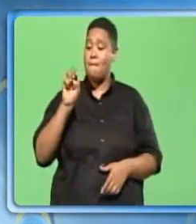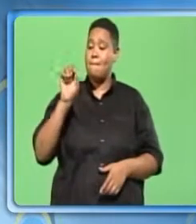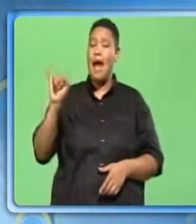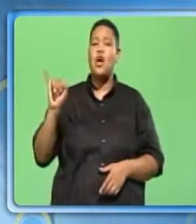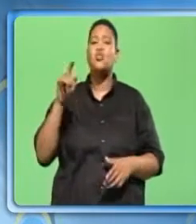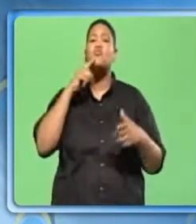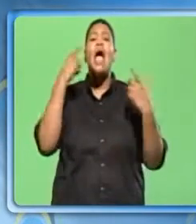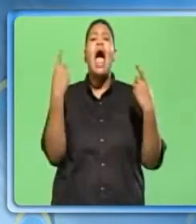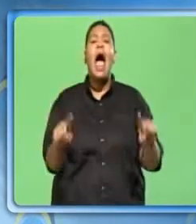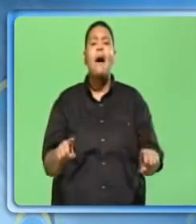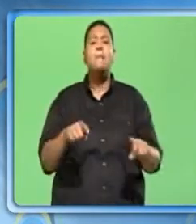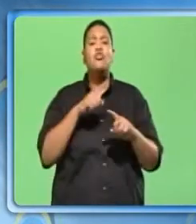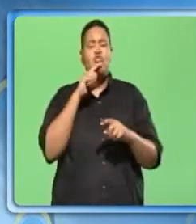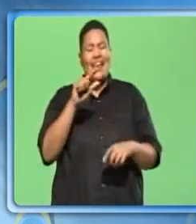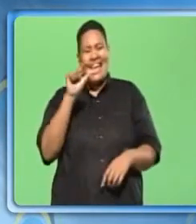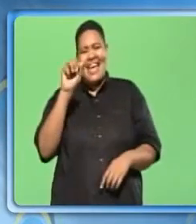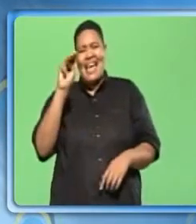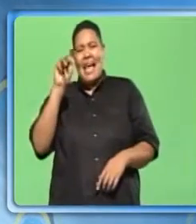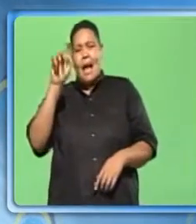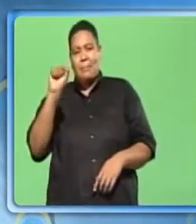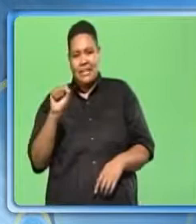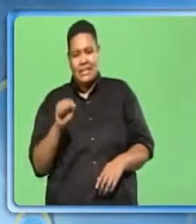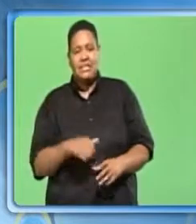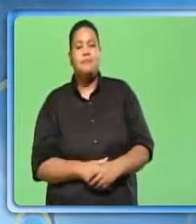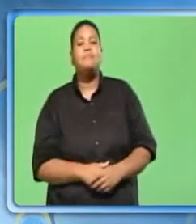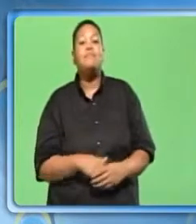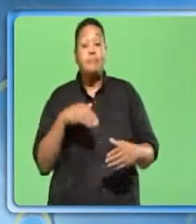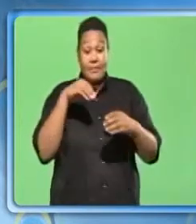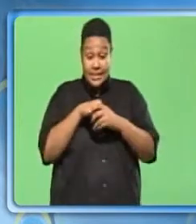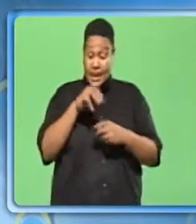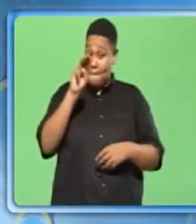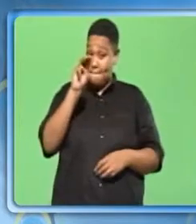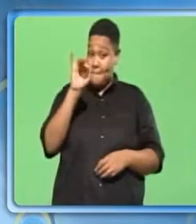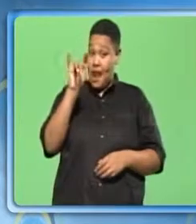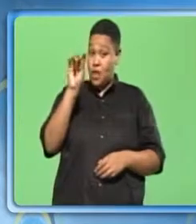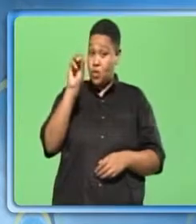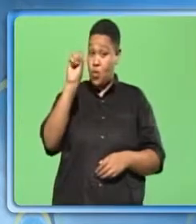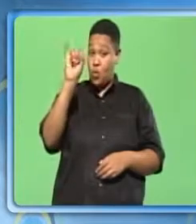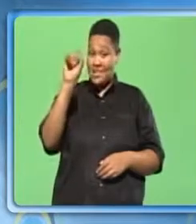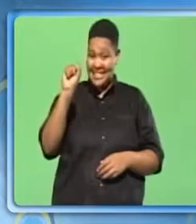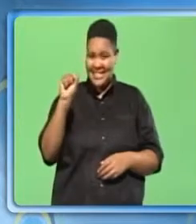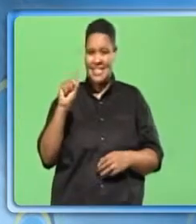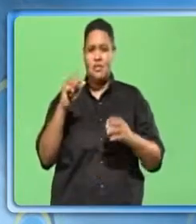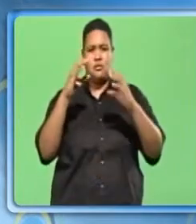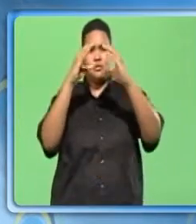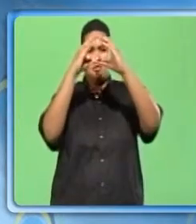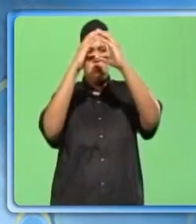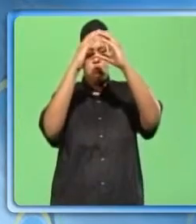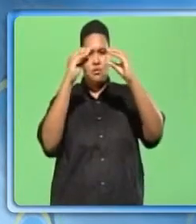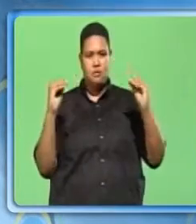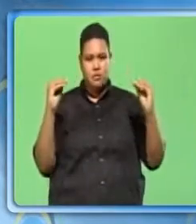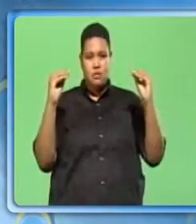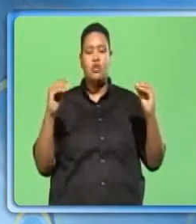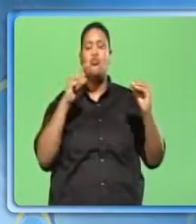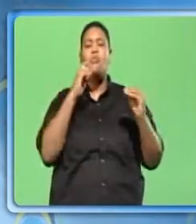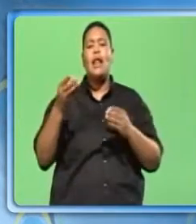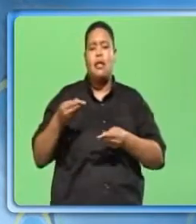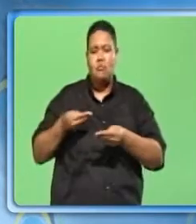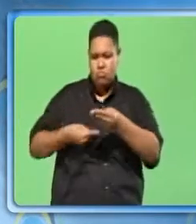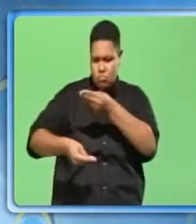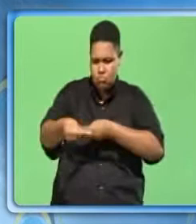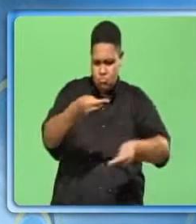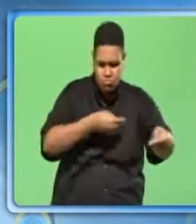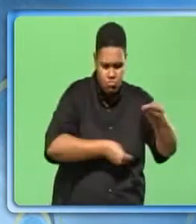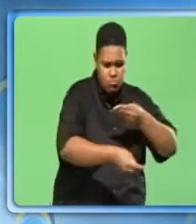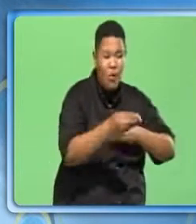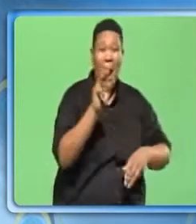in the formation of gametes. In mitosis, the normal diploid number of chromosomes is passed on, while